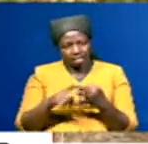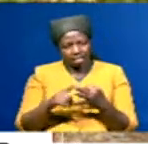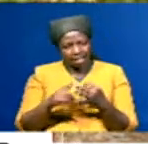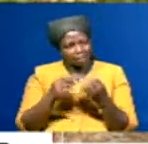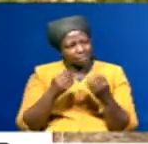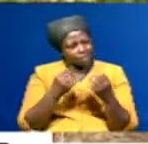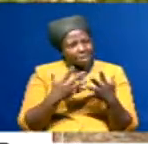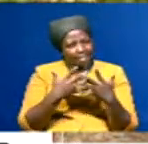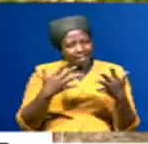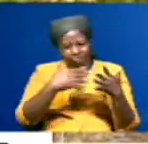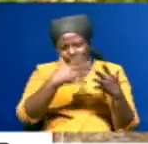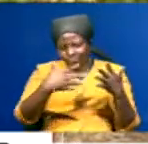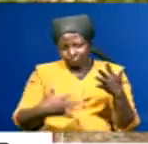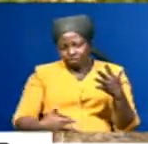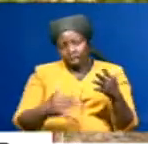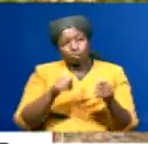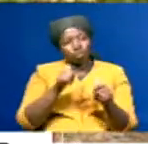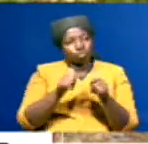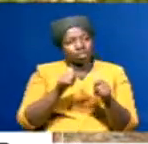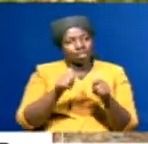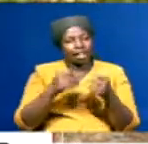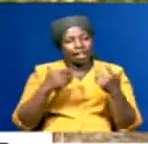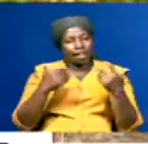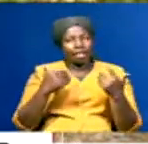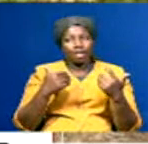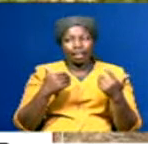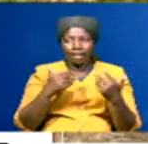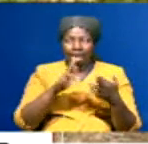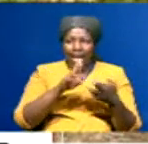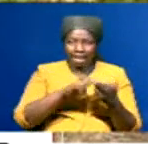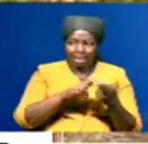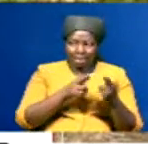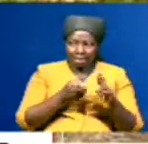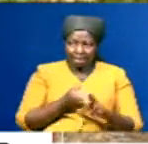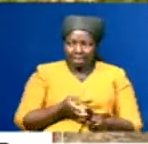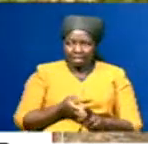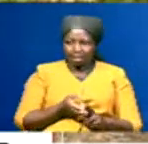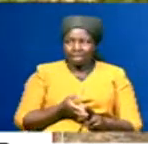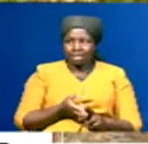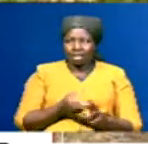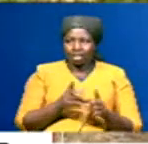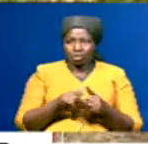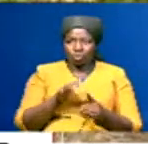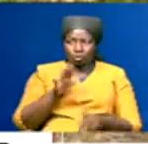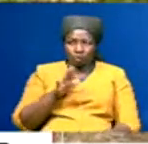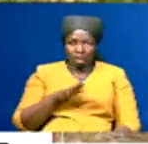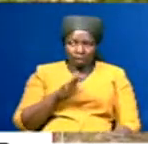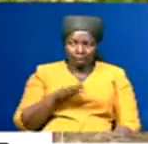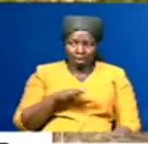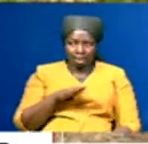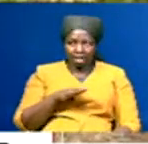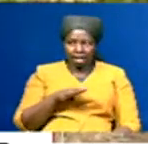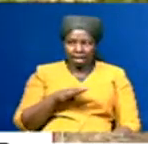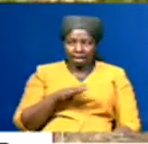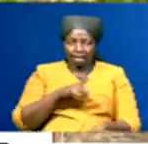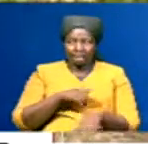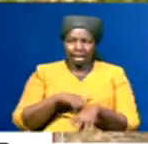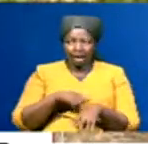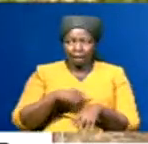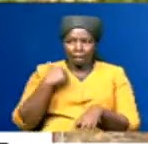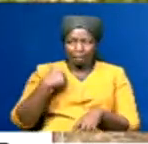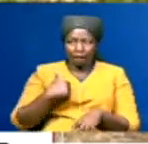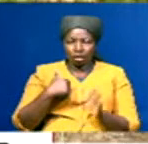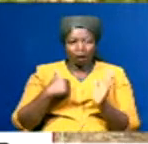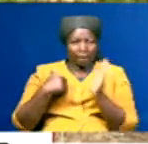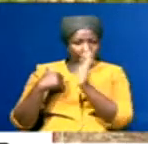things which are related to women. And when I came back, and